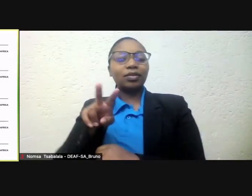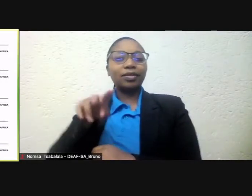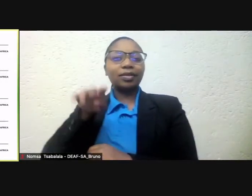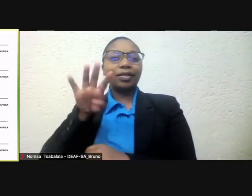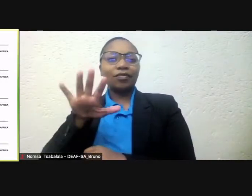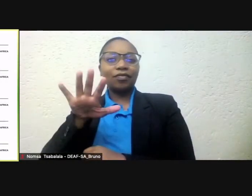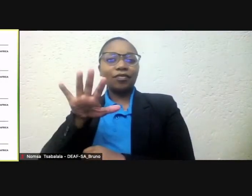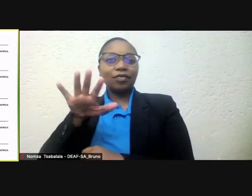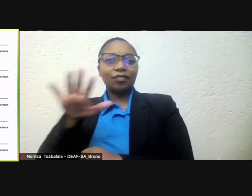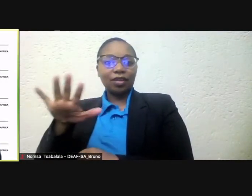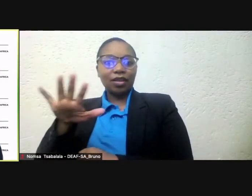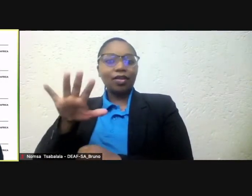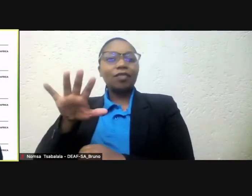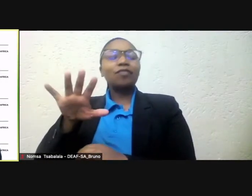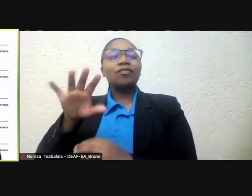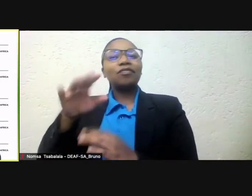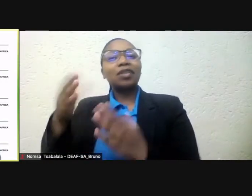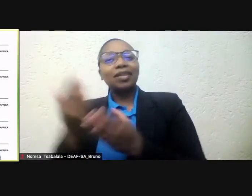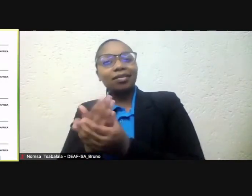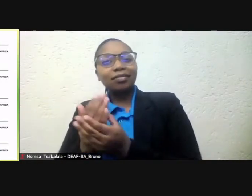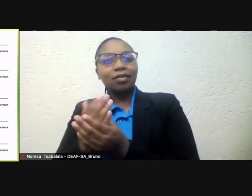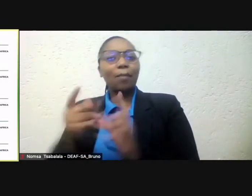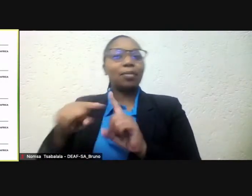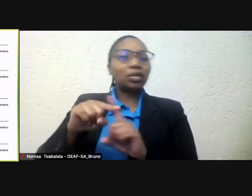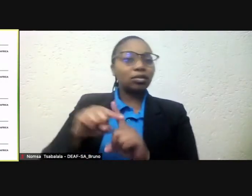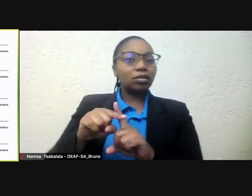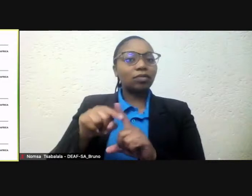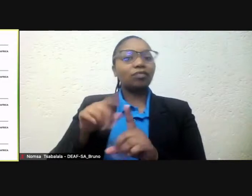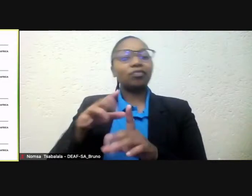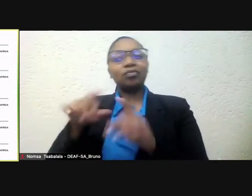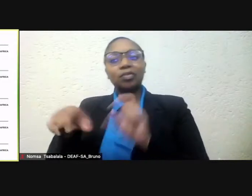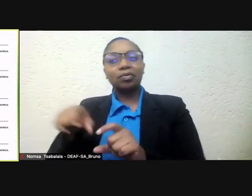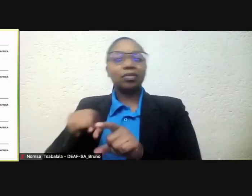announced, to yesterday's highs of